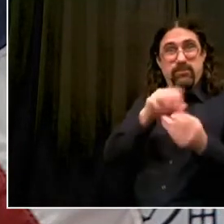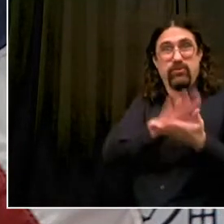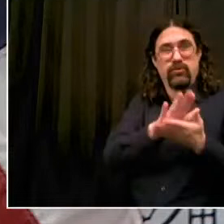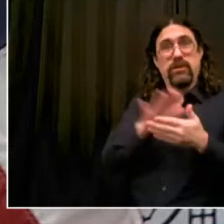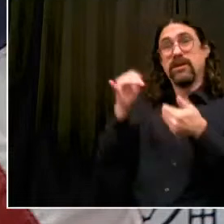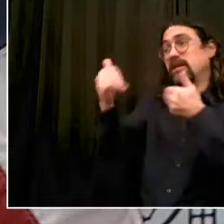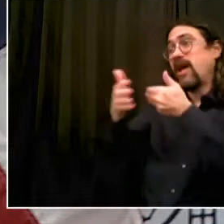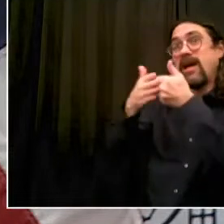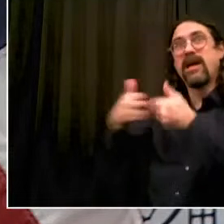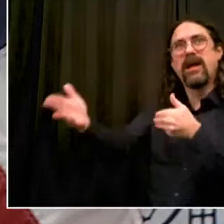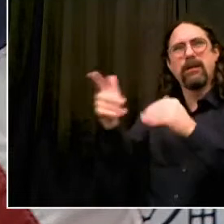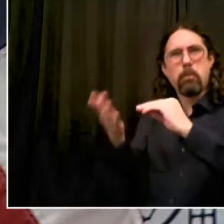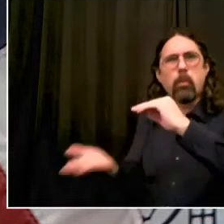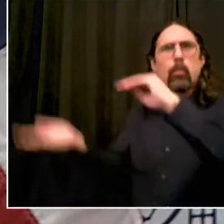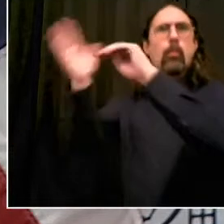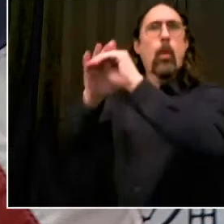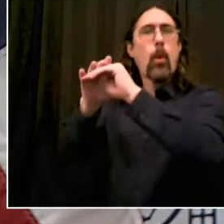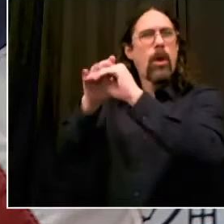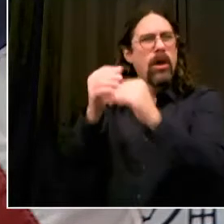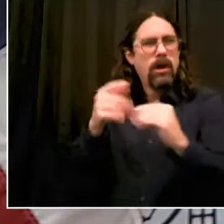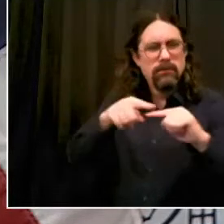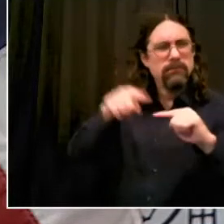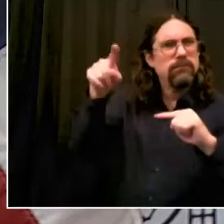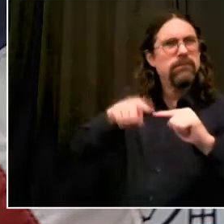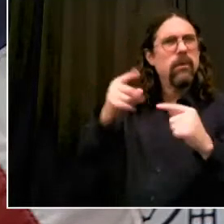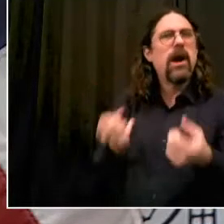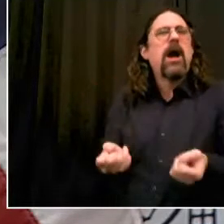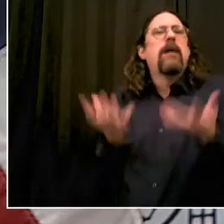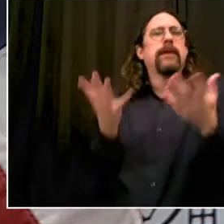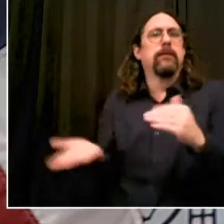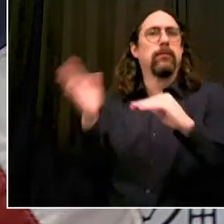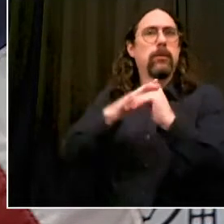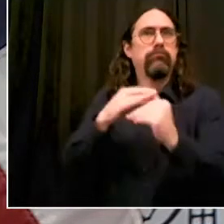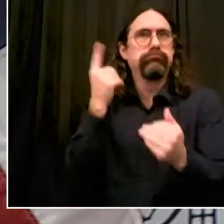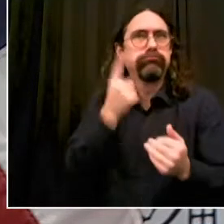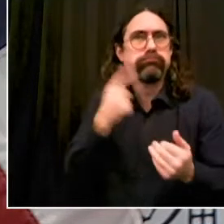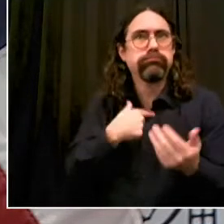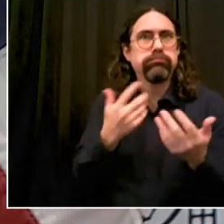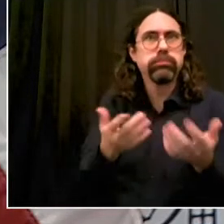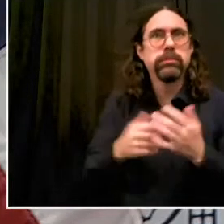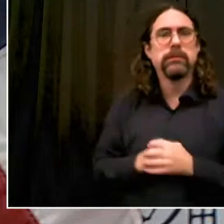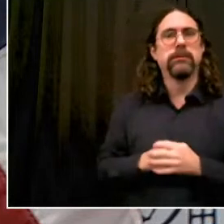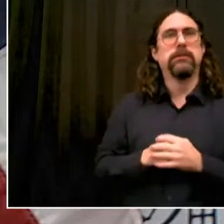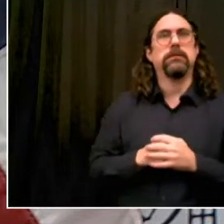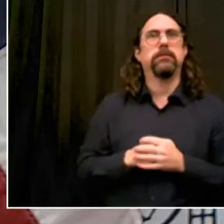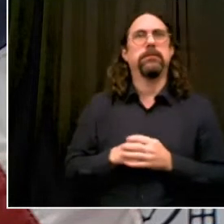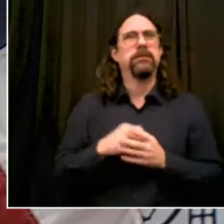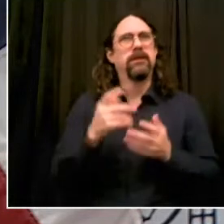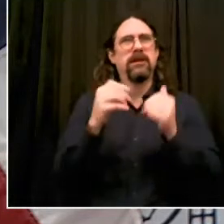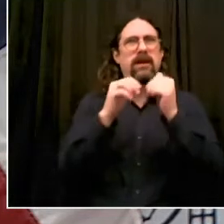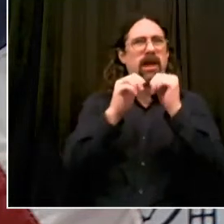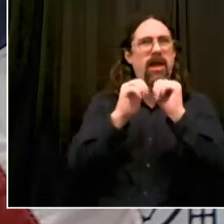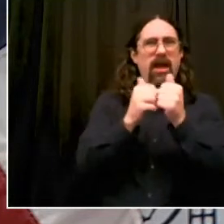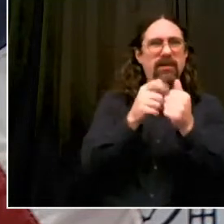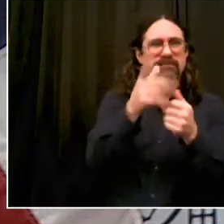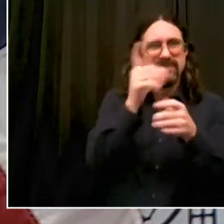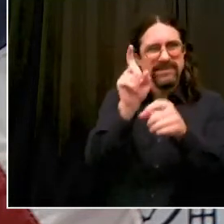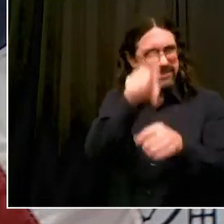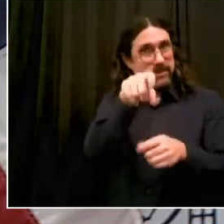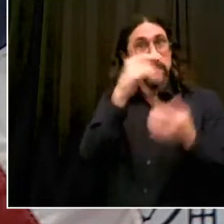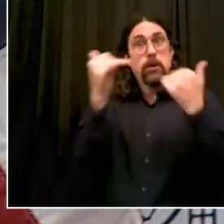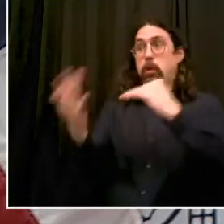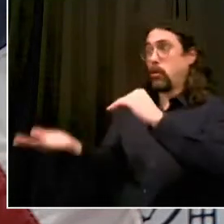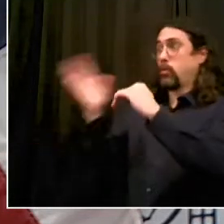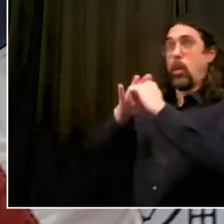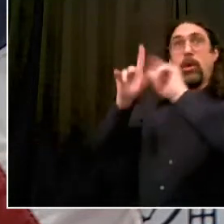how will those locations and supplies be added to meet the new mandate? Yeah, this is part